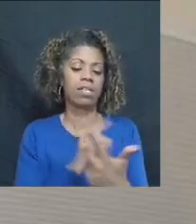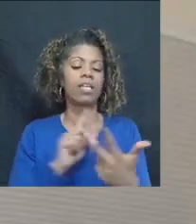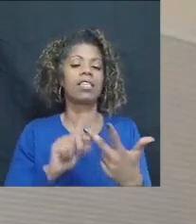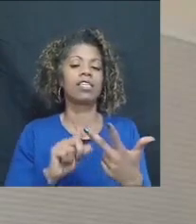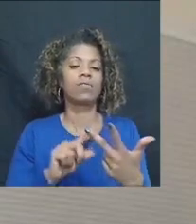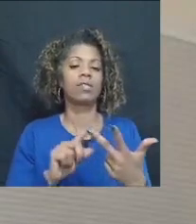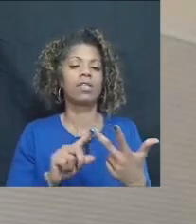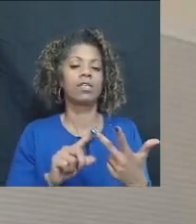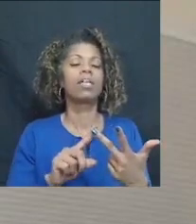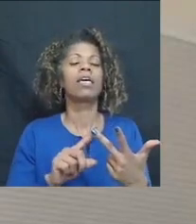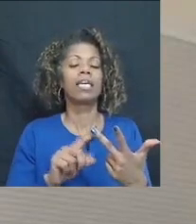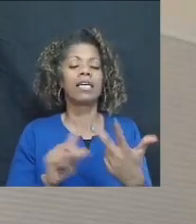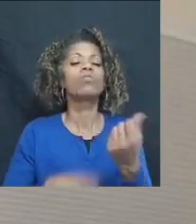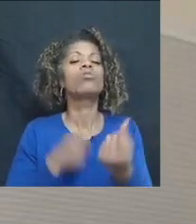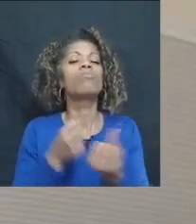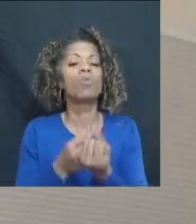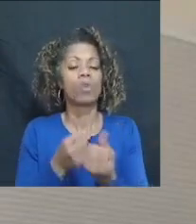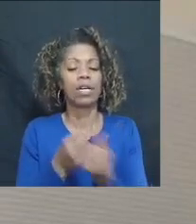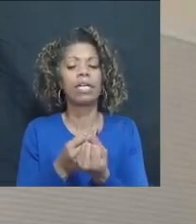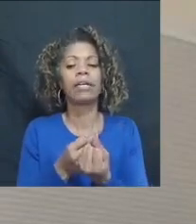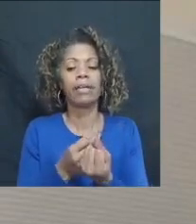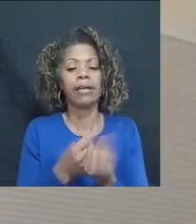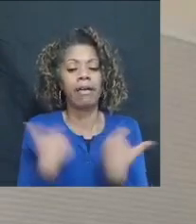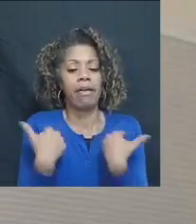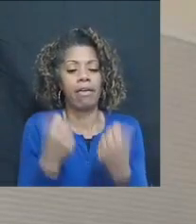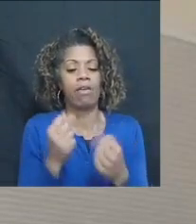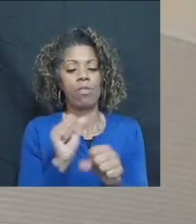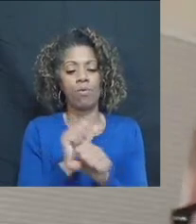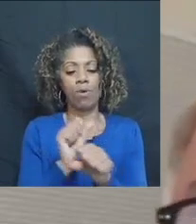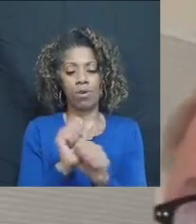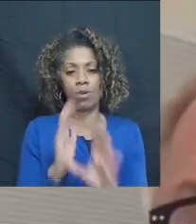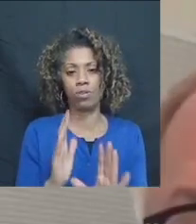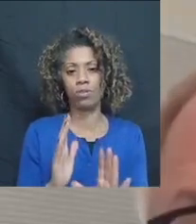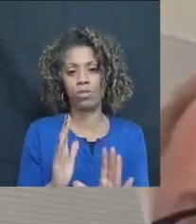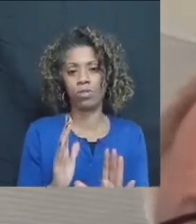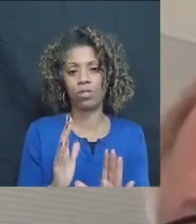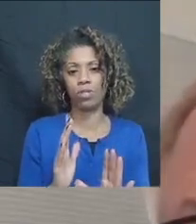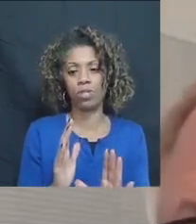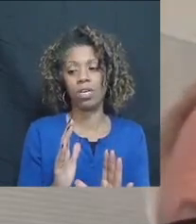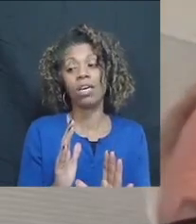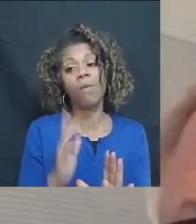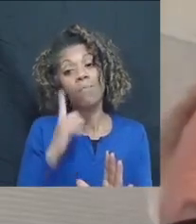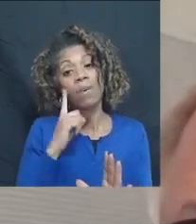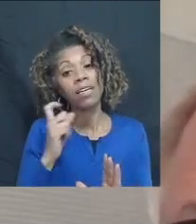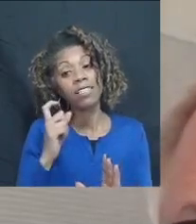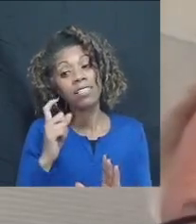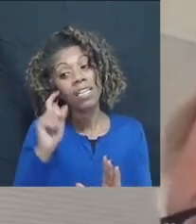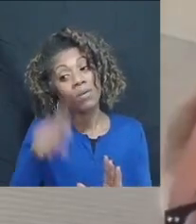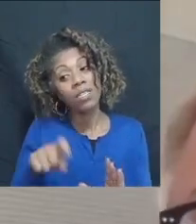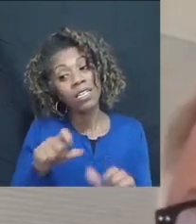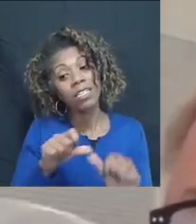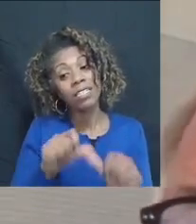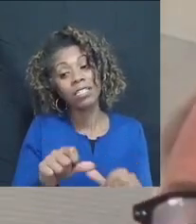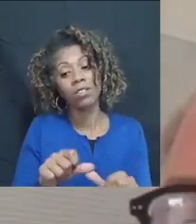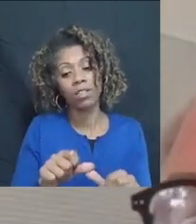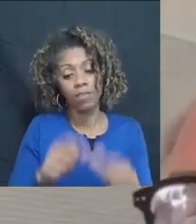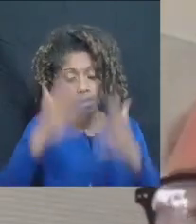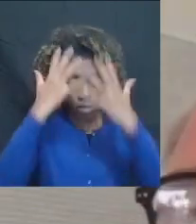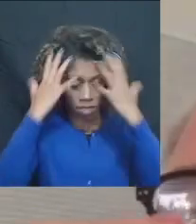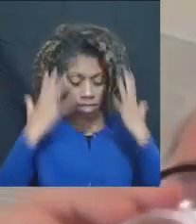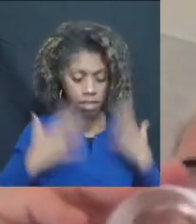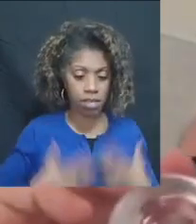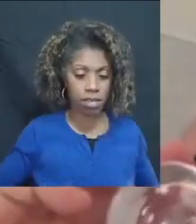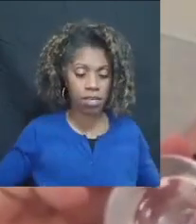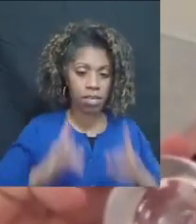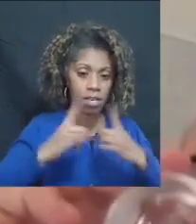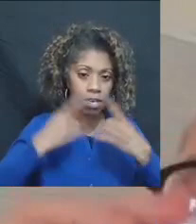workers. They're going to continue to need personal protective equipment and those types of supports. But they need support,